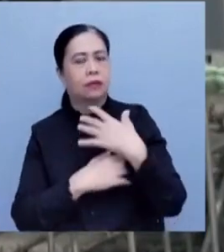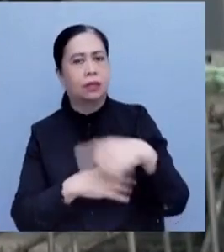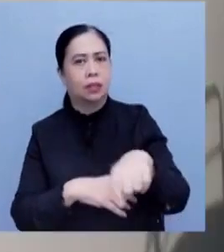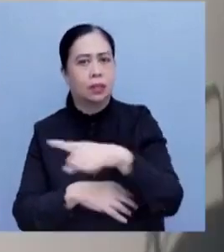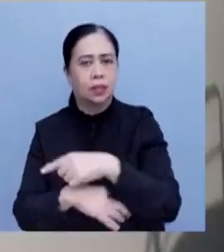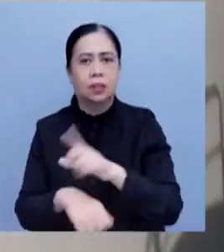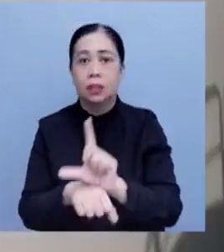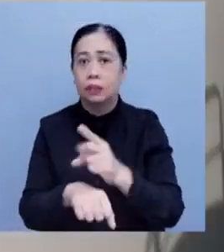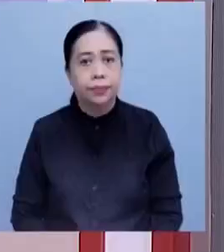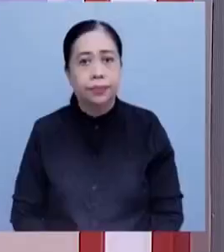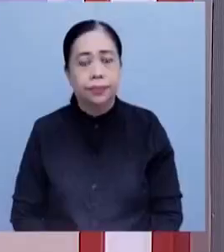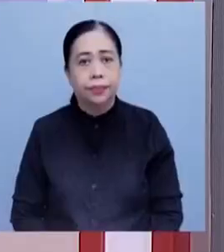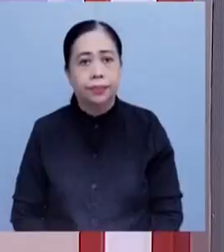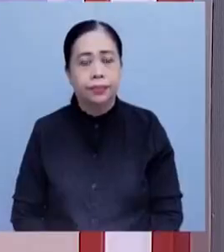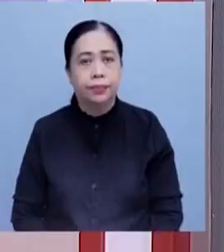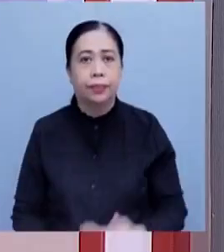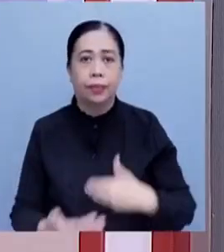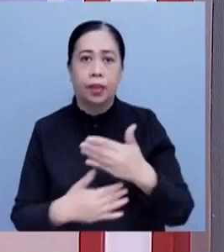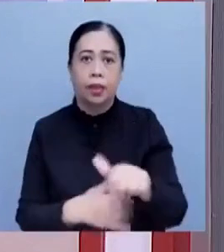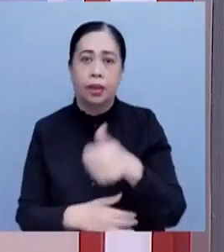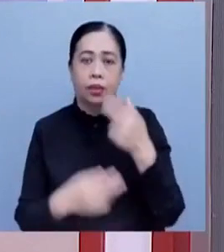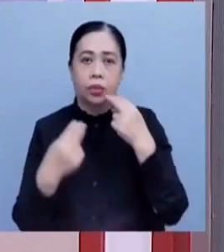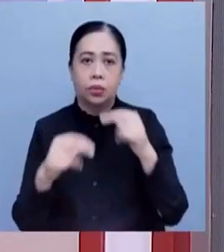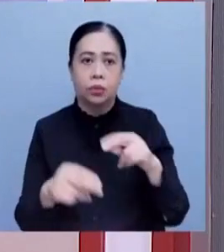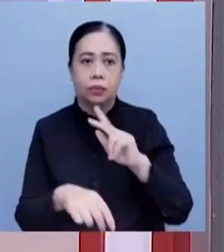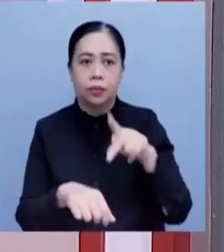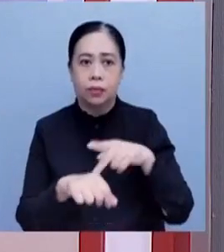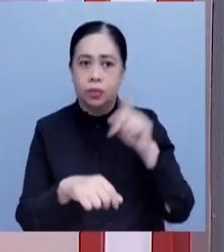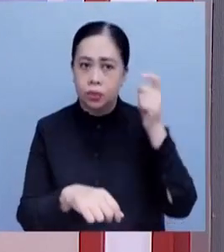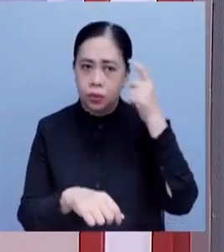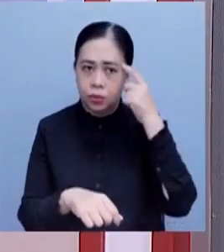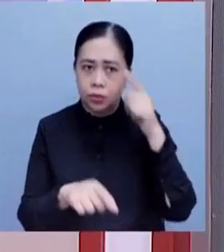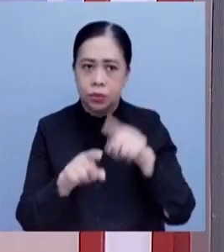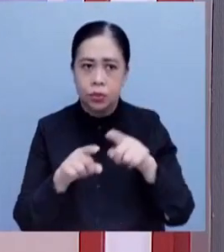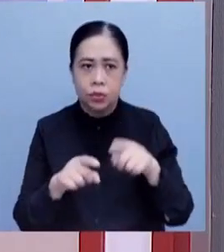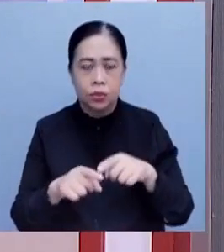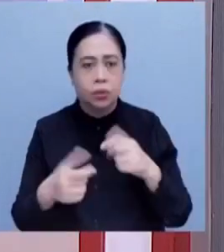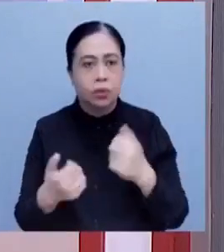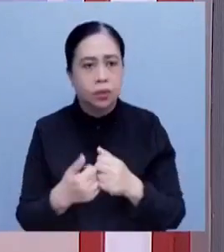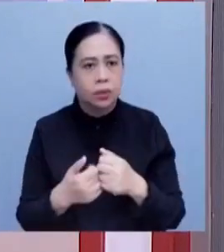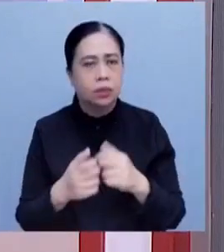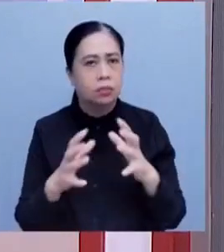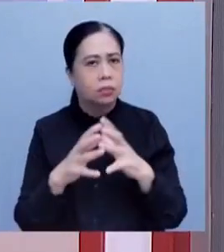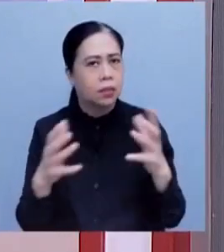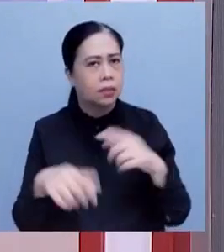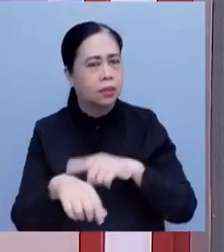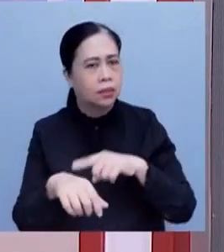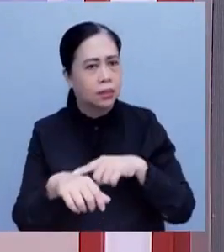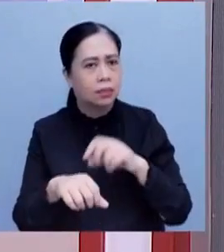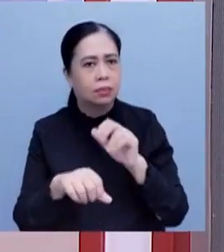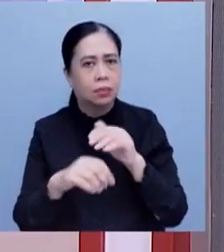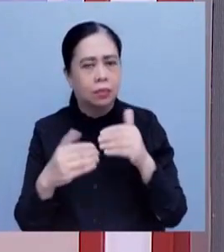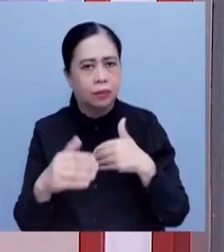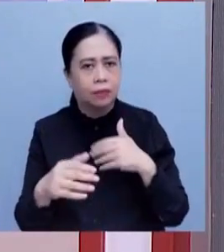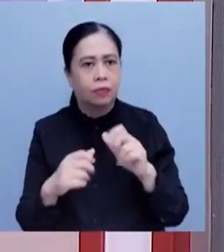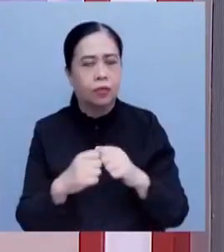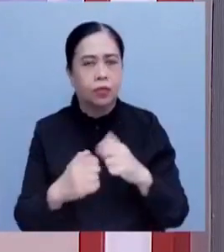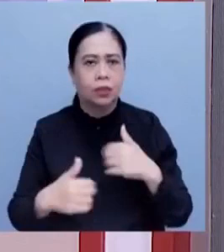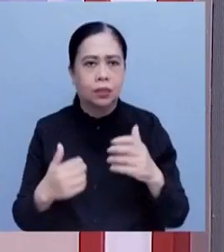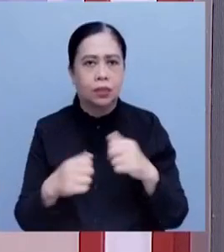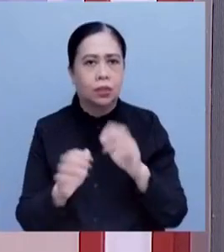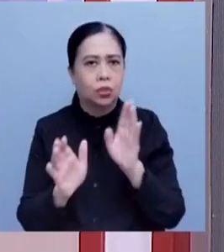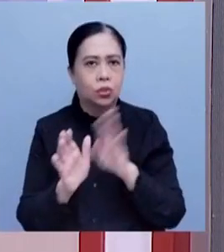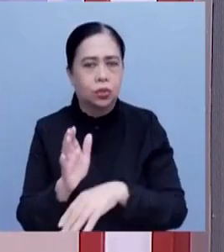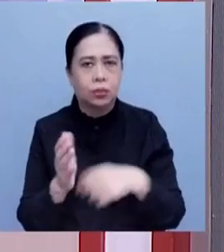of fishermen. The Philippine government's top economist believes it will take a lot of time and effort before the country enjoys cheaper rice